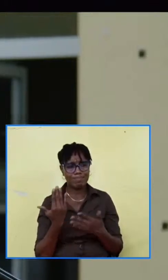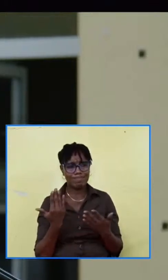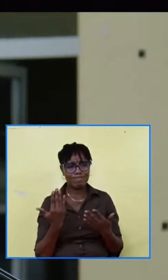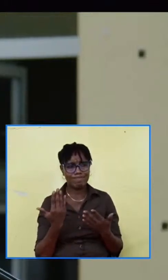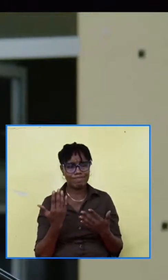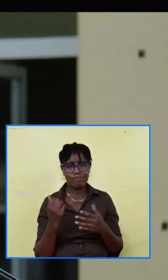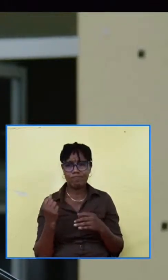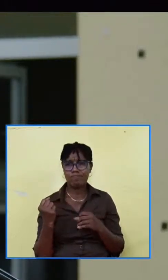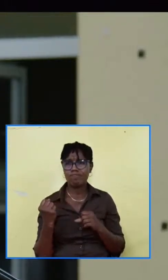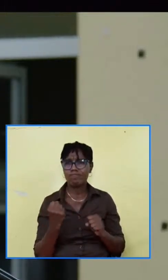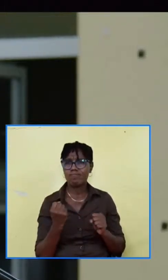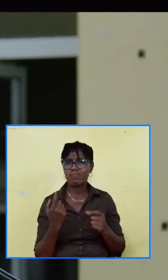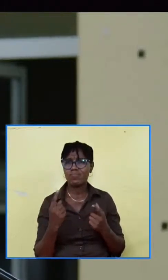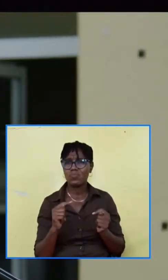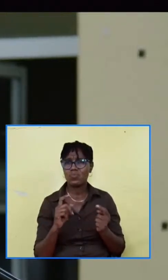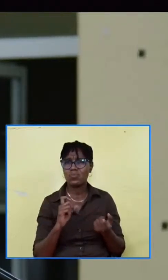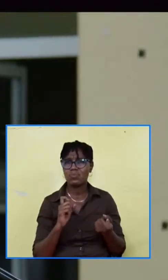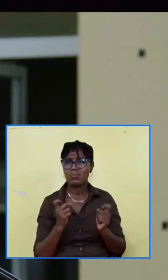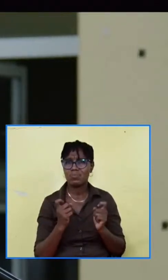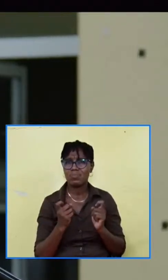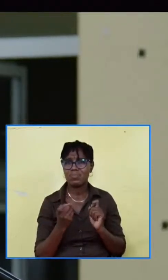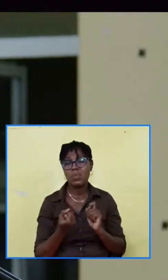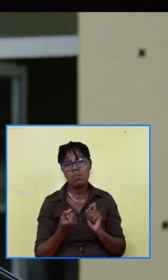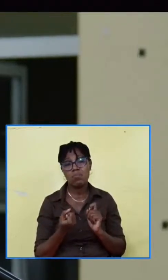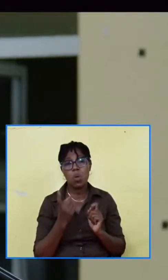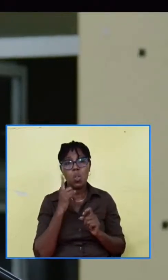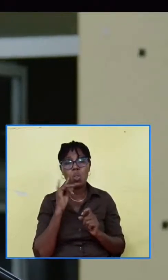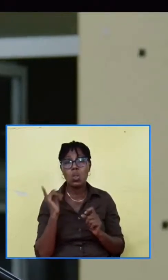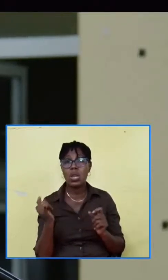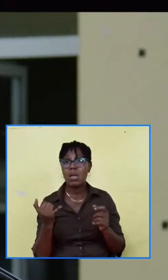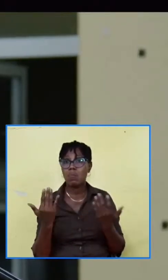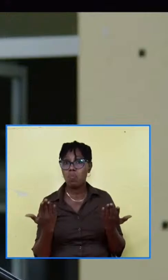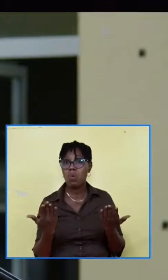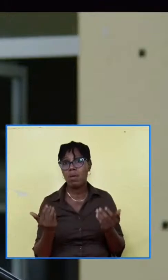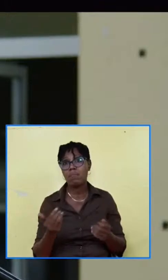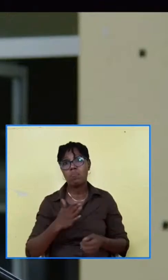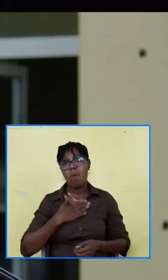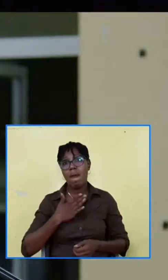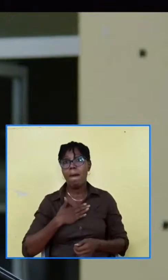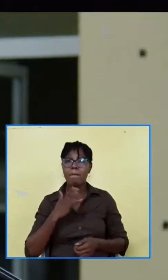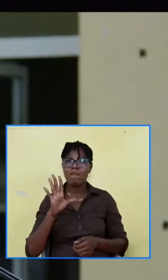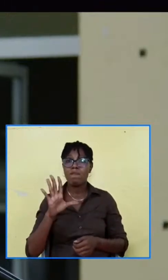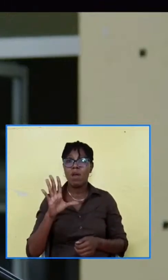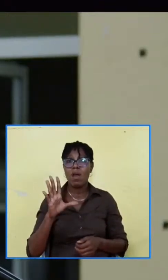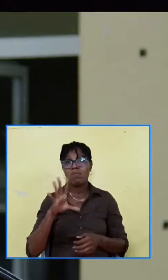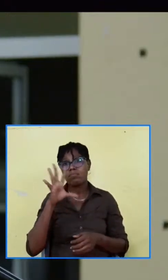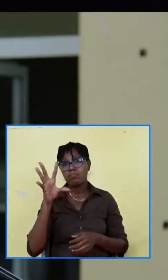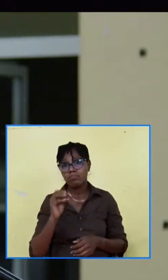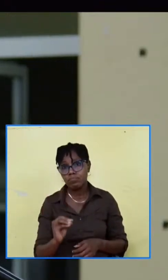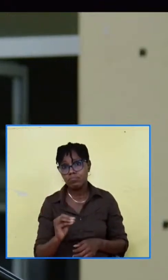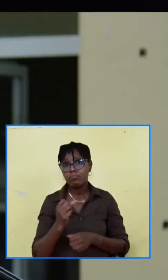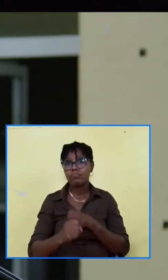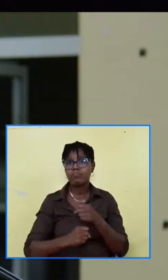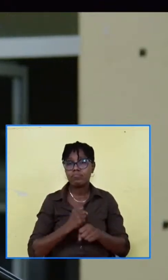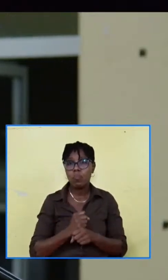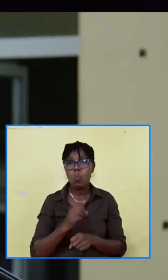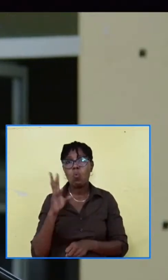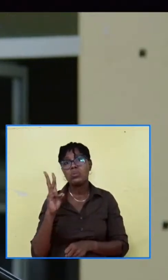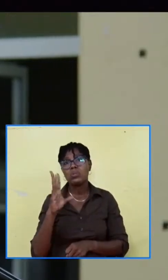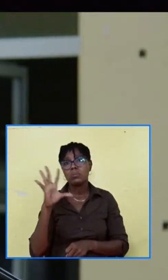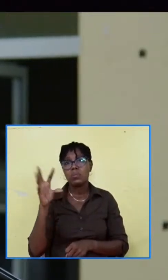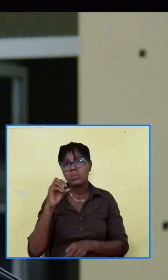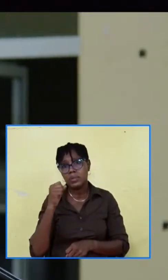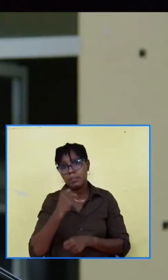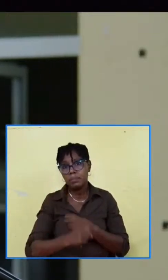really change that. You sounded happy with your 6% per annum since 1960,